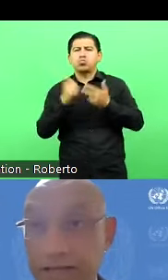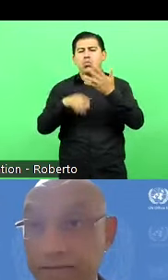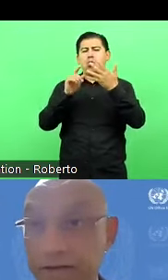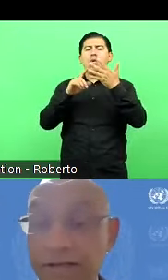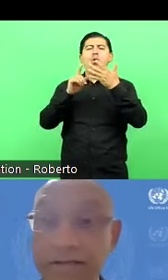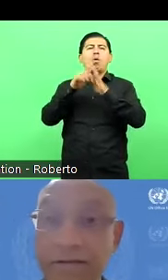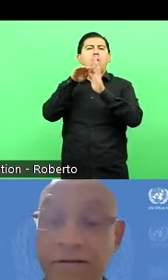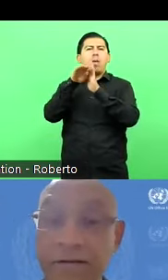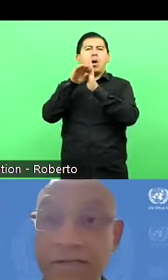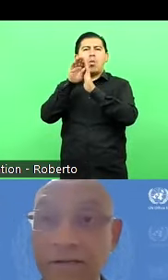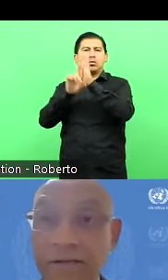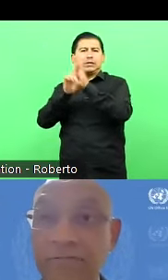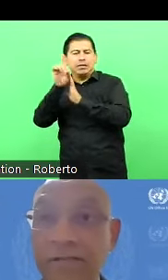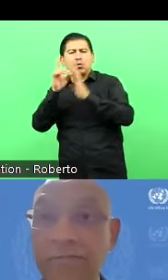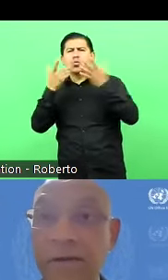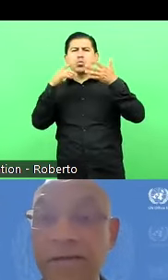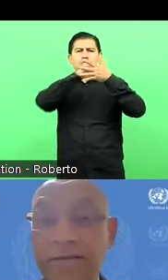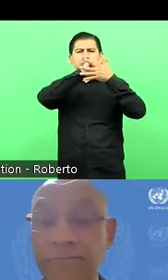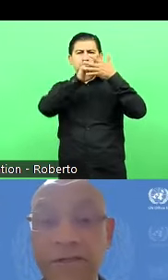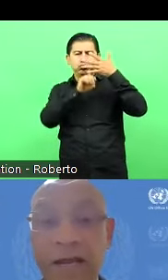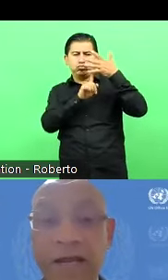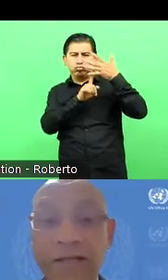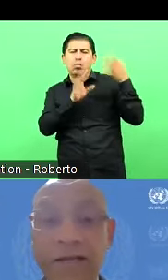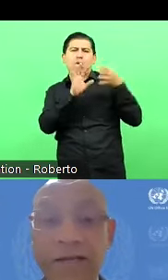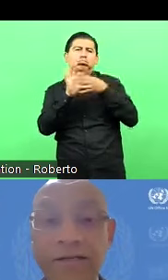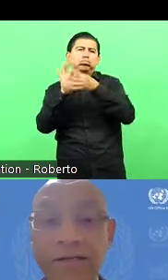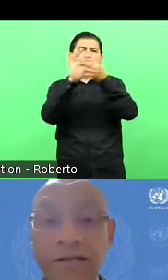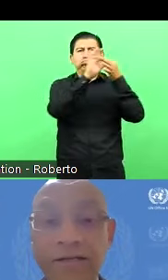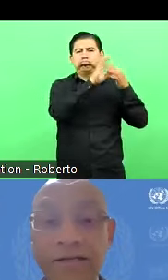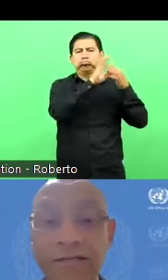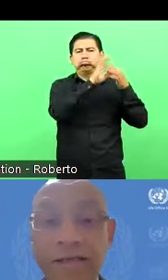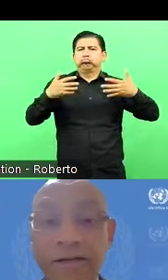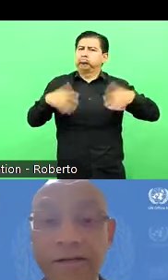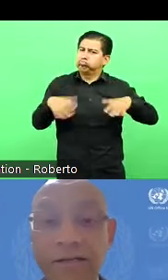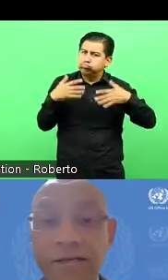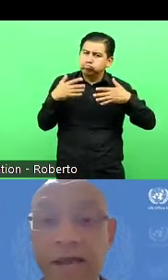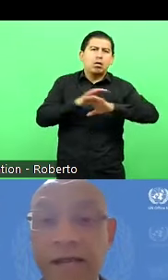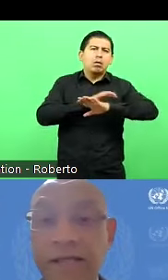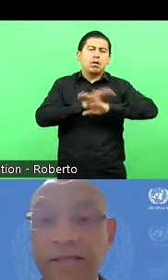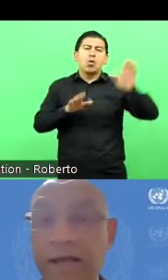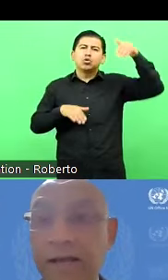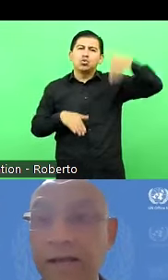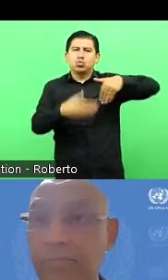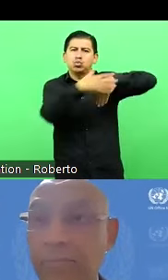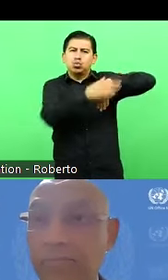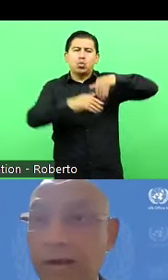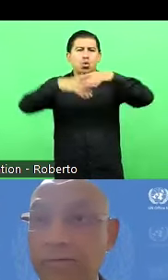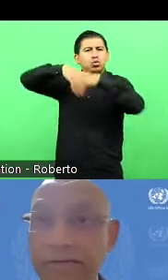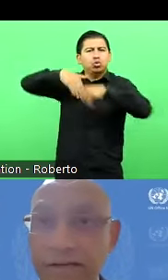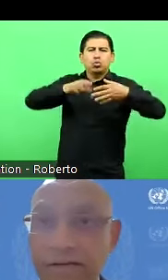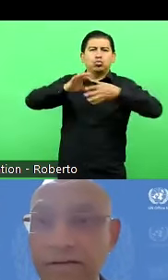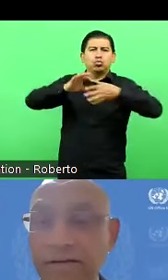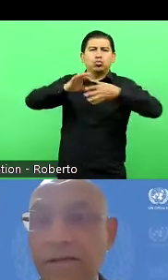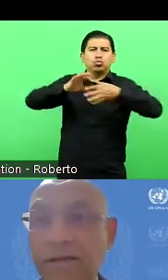as I said, there is a regional governance mechanism, and there are regional entities there. And then there are a number of